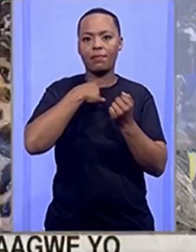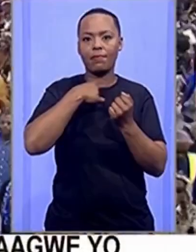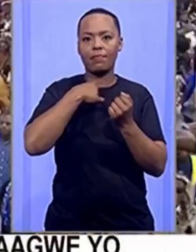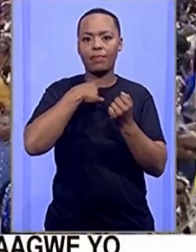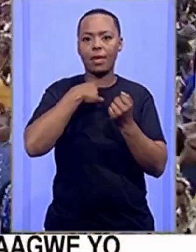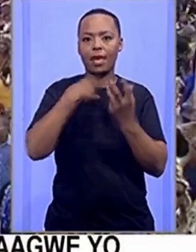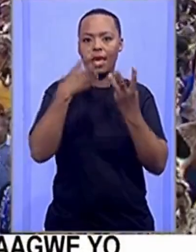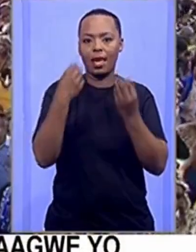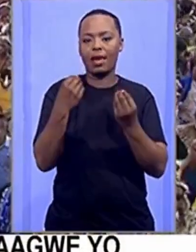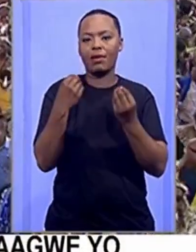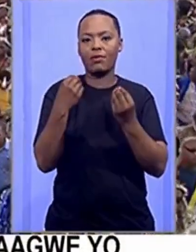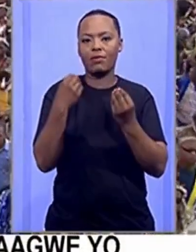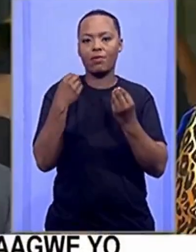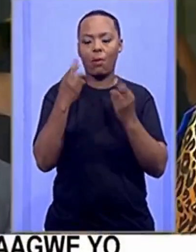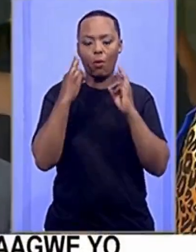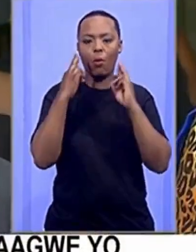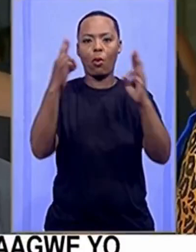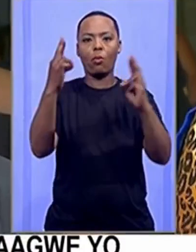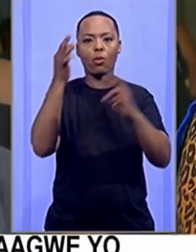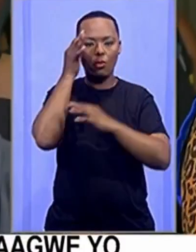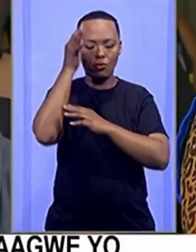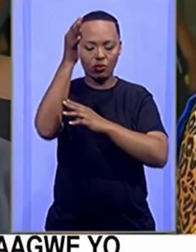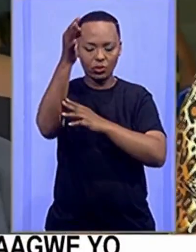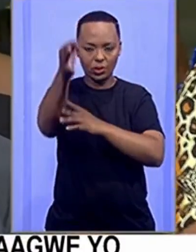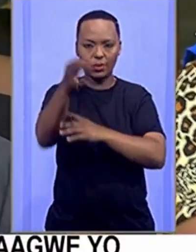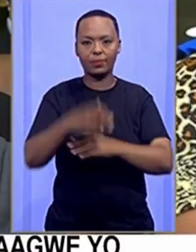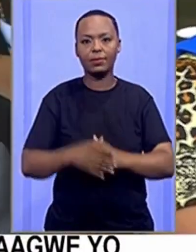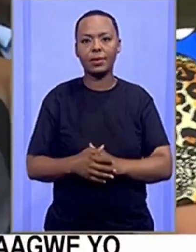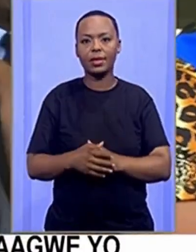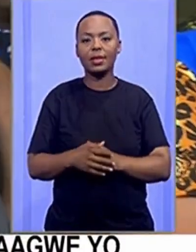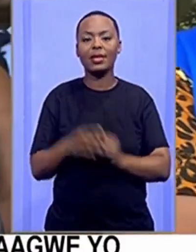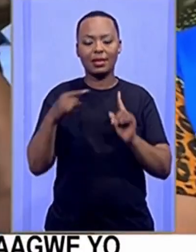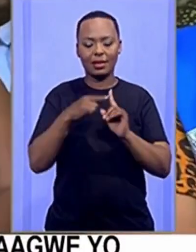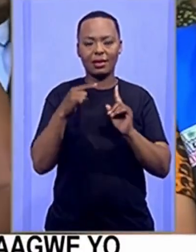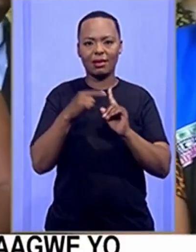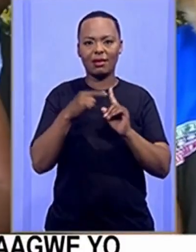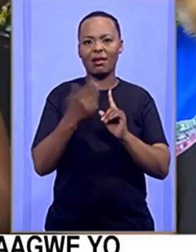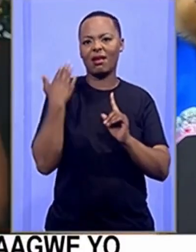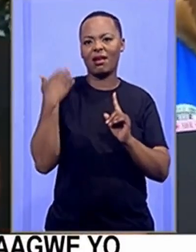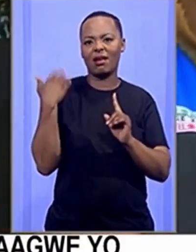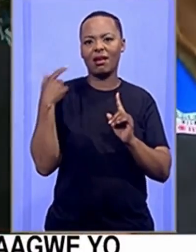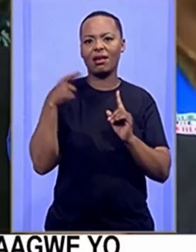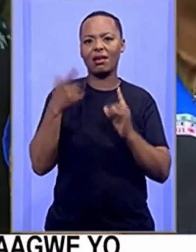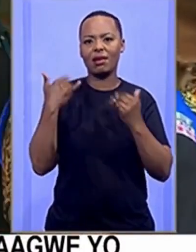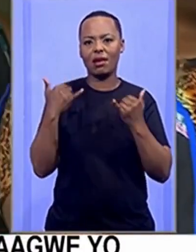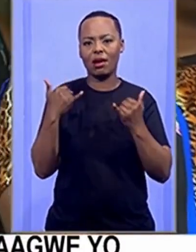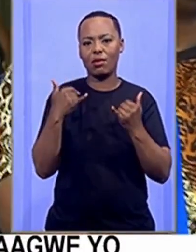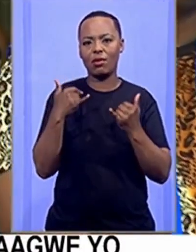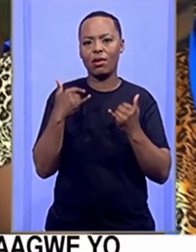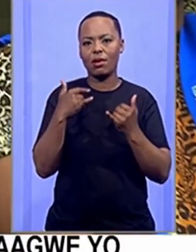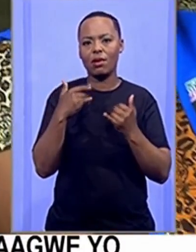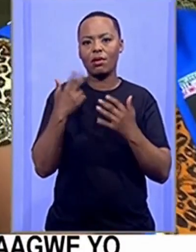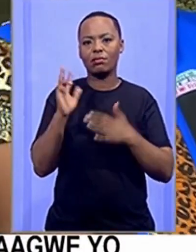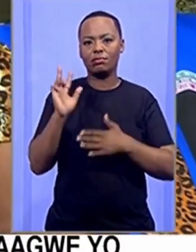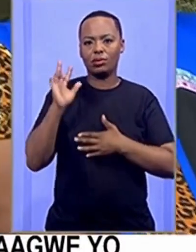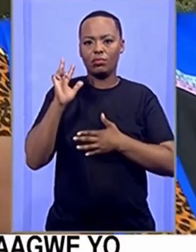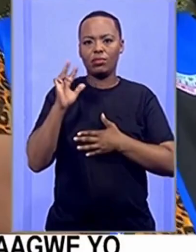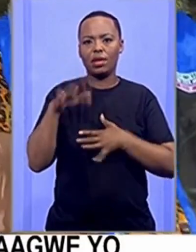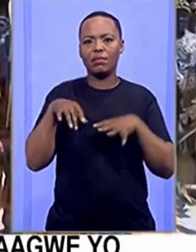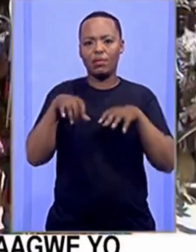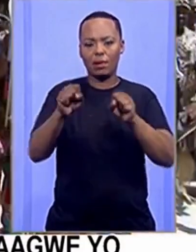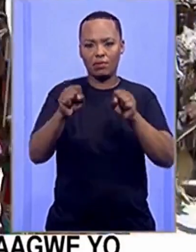of hope for the future. Le fa e le kgale a kokometse setilo sa bogosi gompieno e ne le go monela